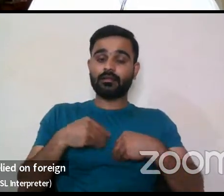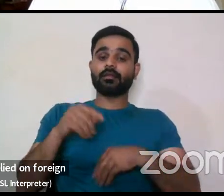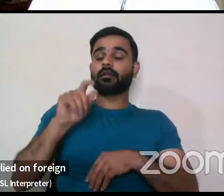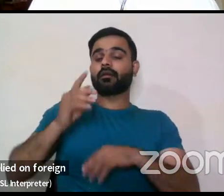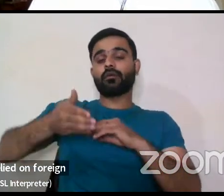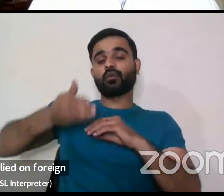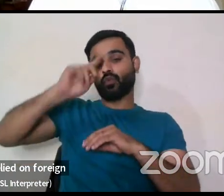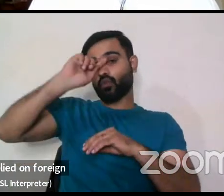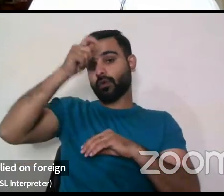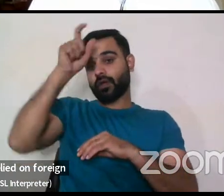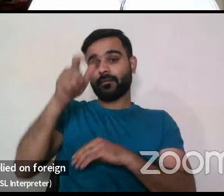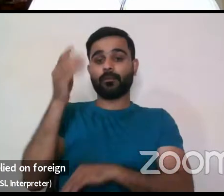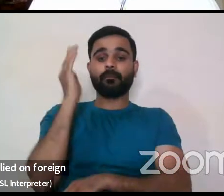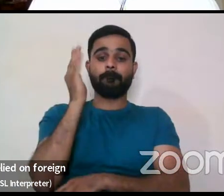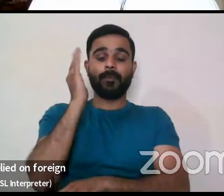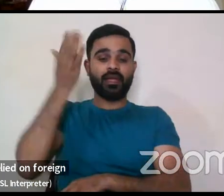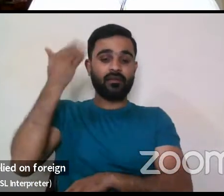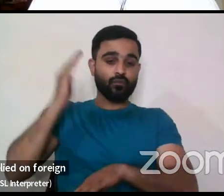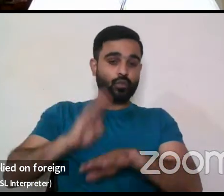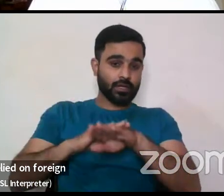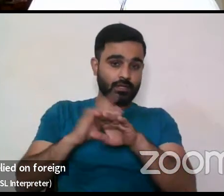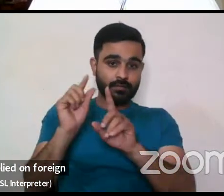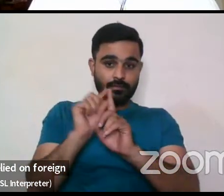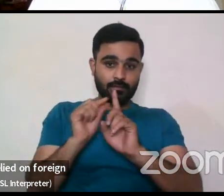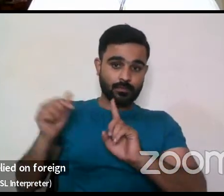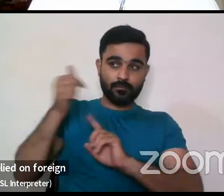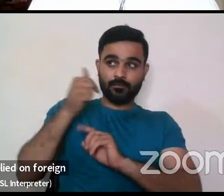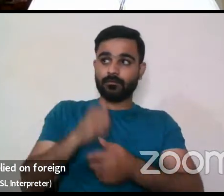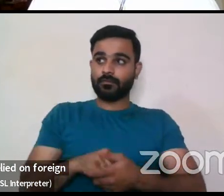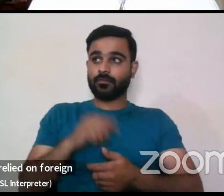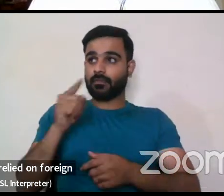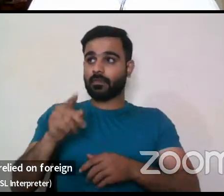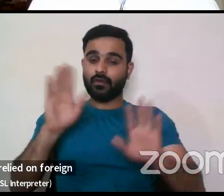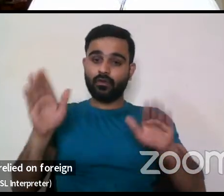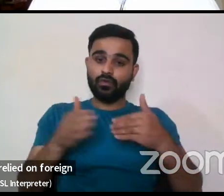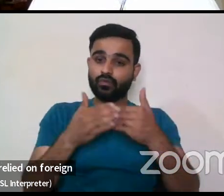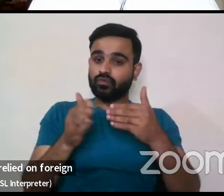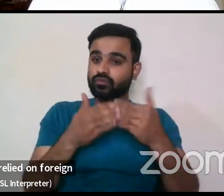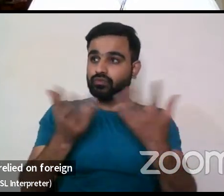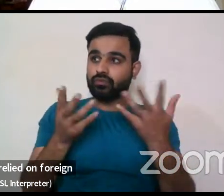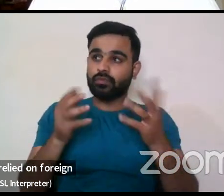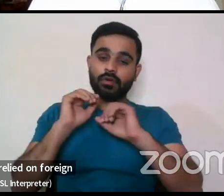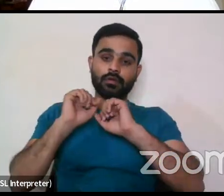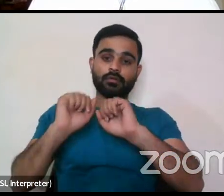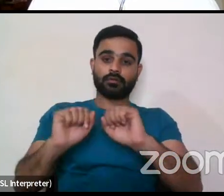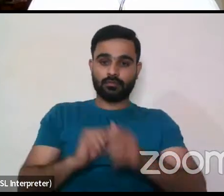to what extent have they relied on foreign precedent, what have their interactions been with their